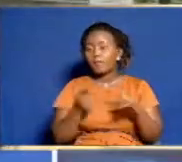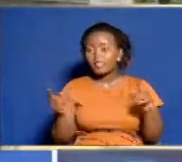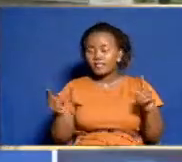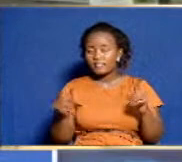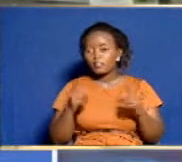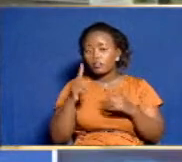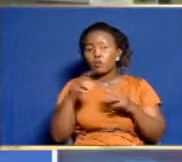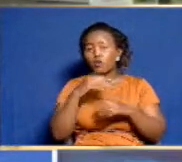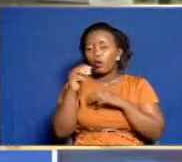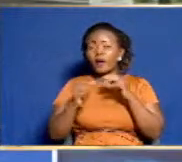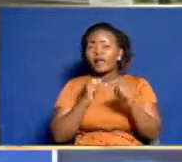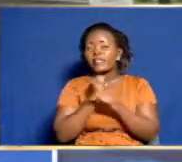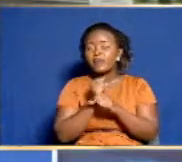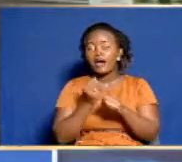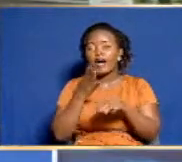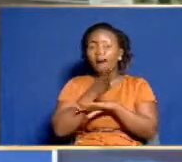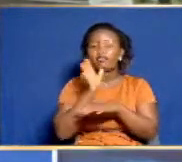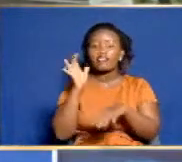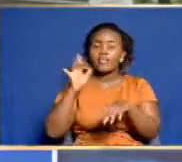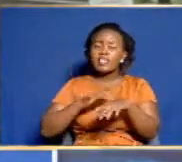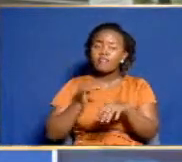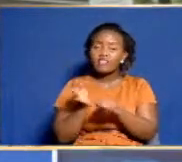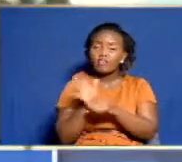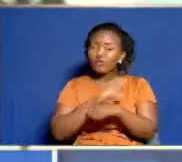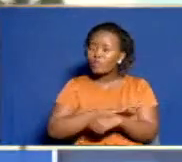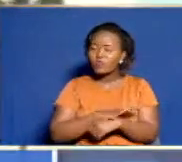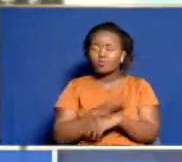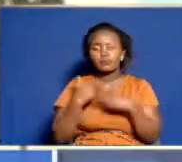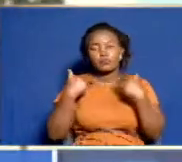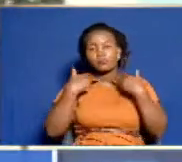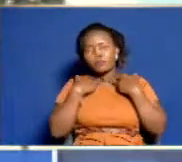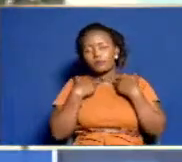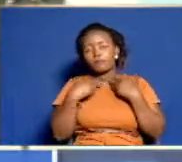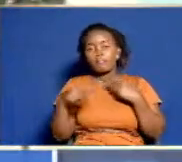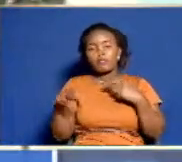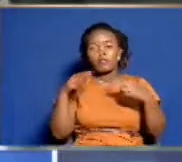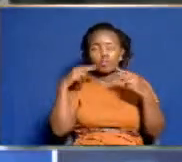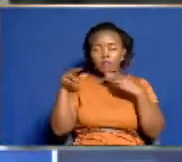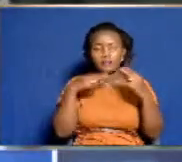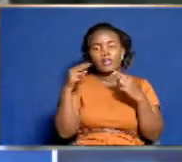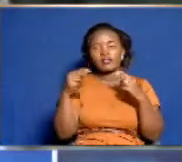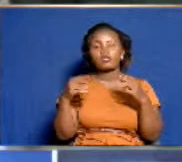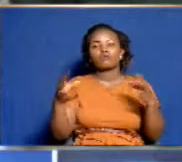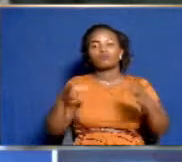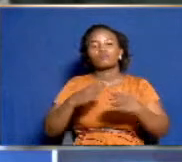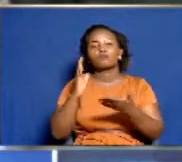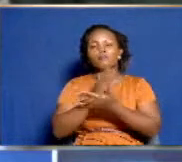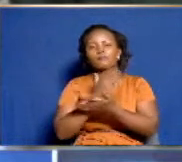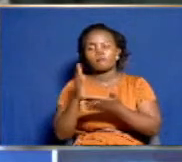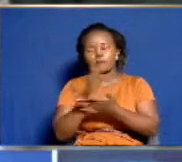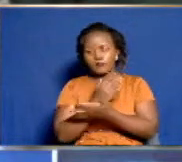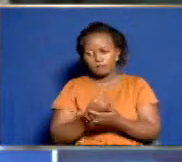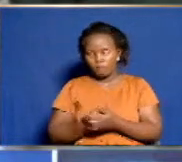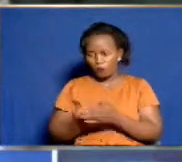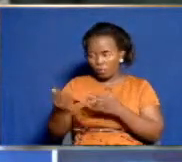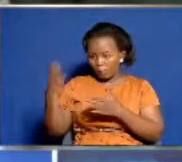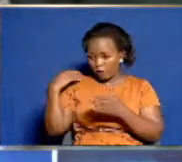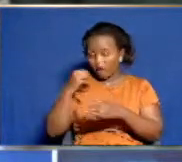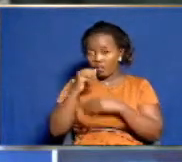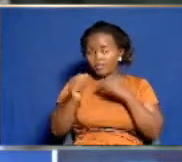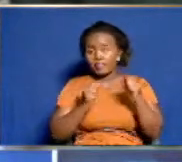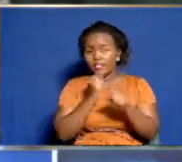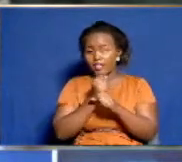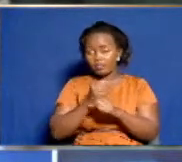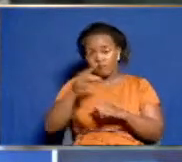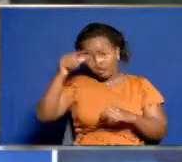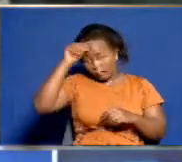the biting effect of COVID-19 is still reverberating in the hospitality value chain. Wakati ule kwanza mwaka jana tulisikia kwamba serikali iko na